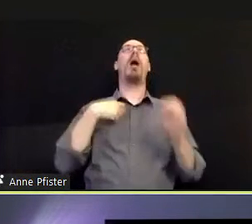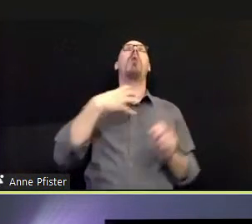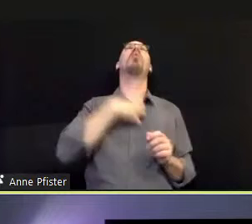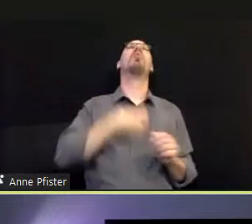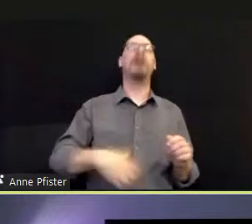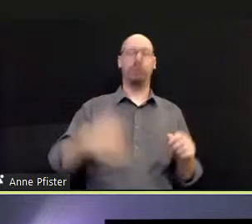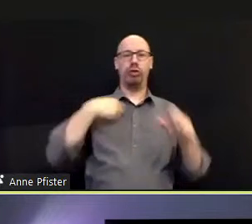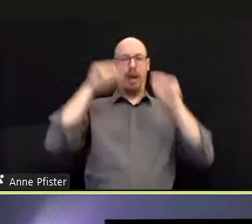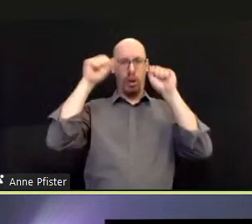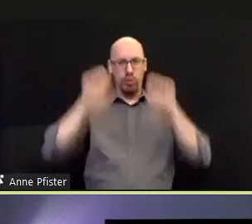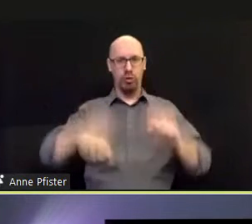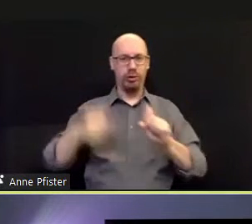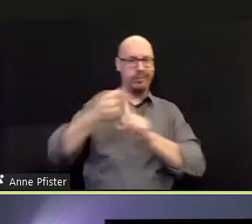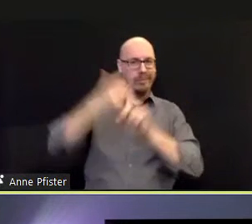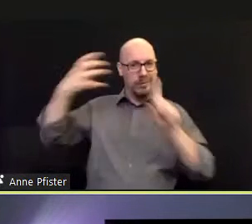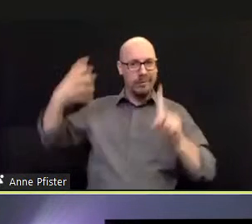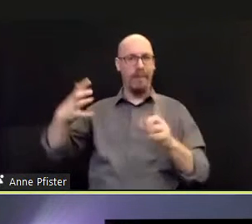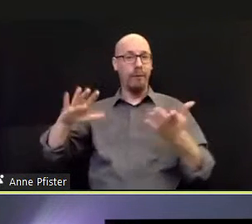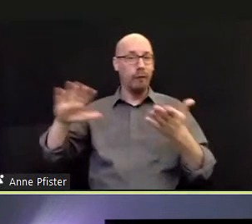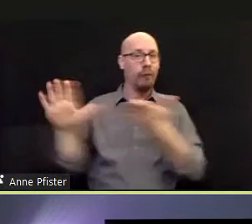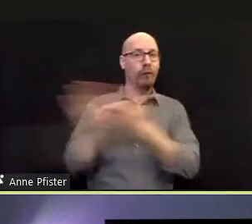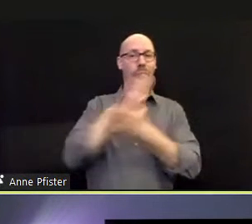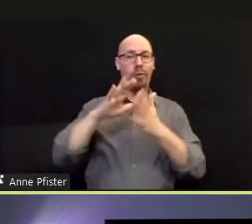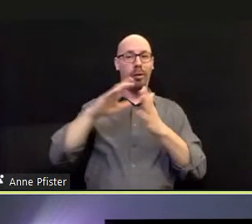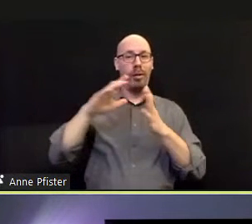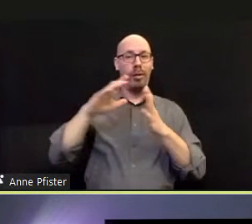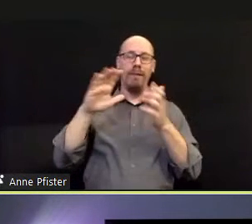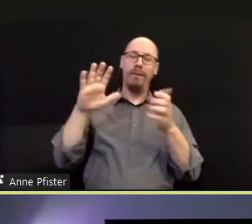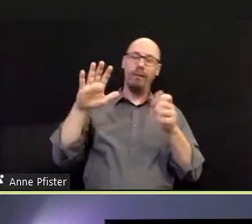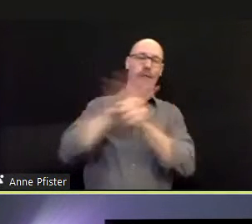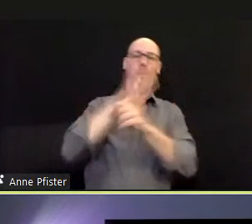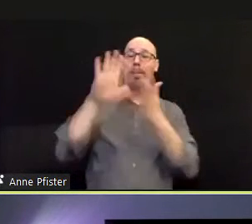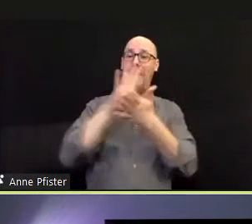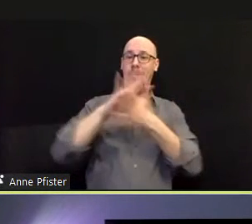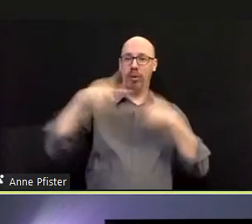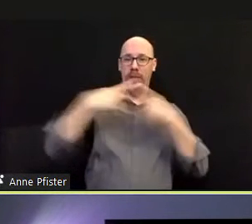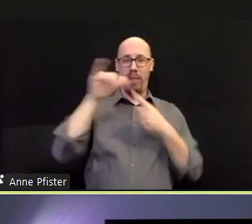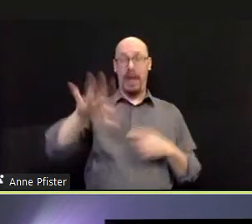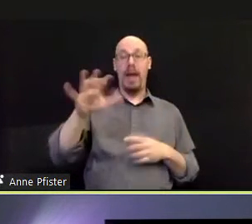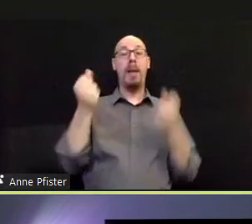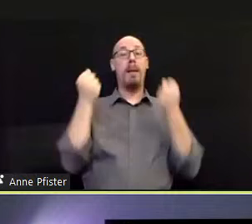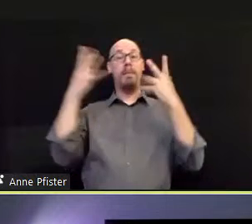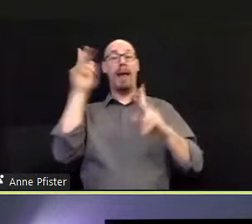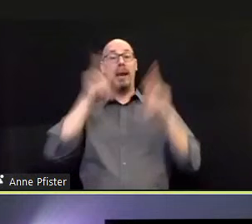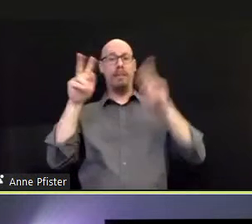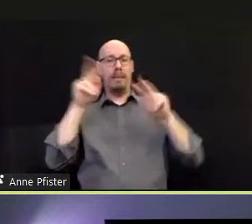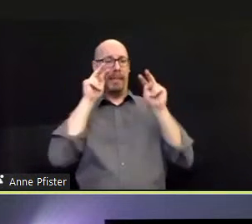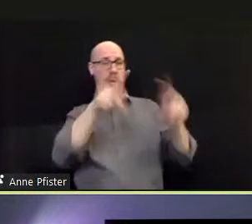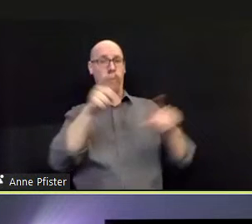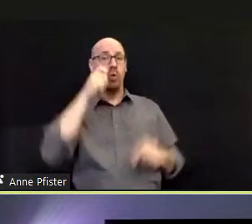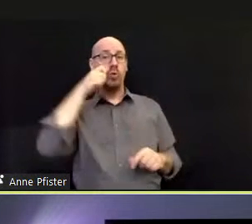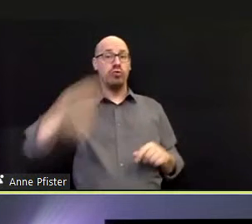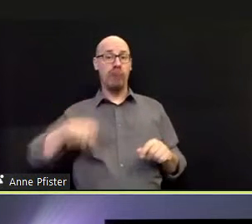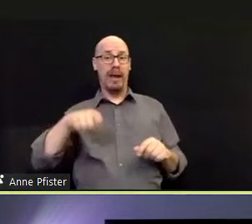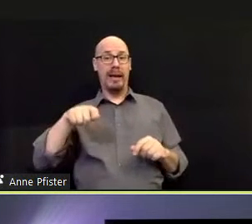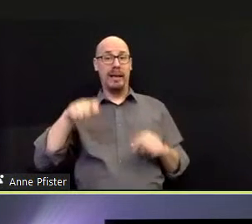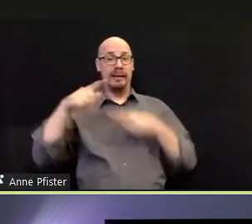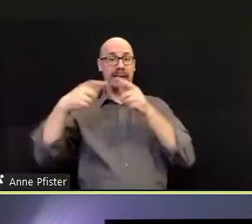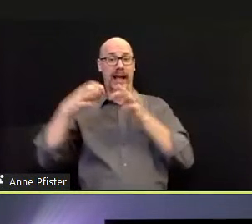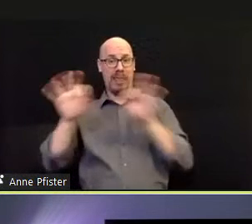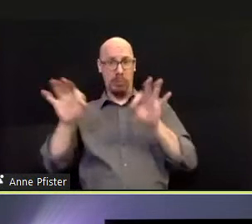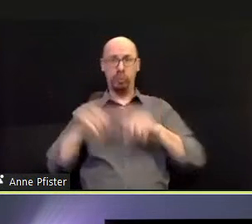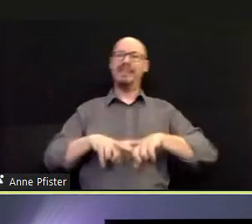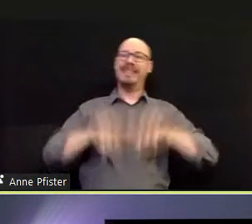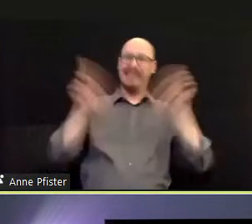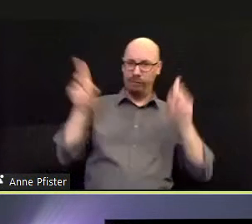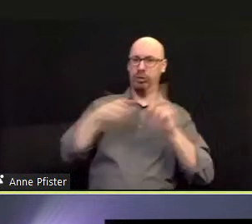this, part of this has been a promotion of Ukrainian Sign Language as different from Russian Sign Language,